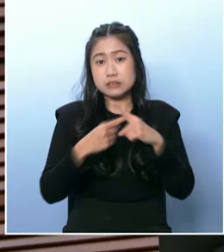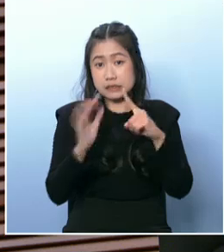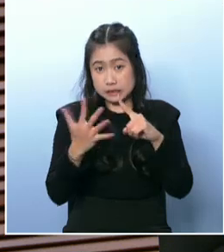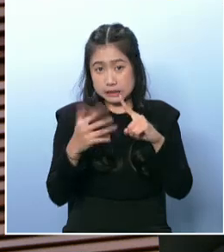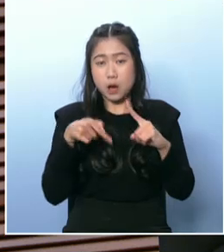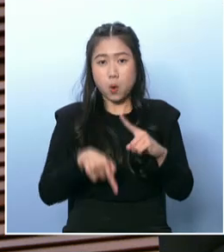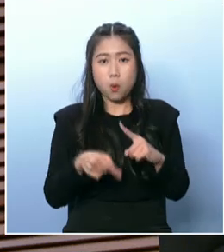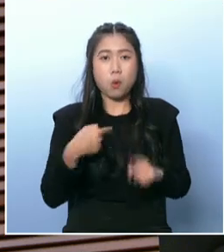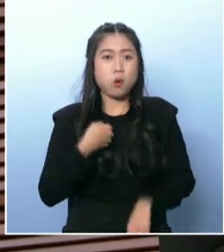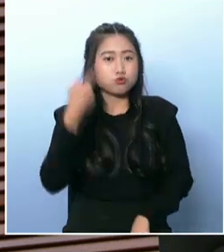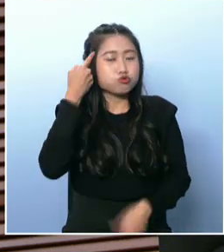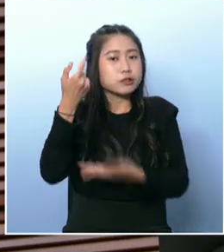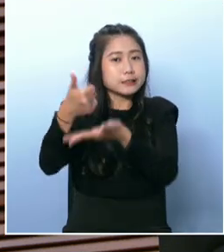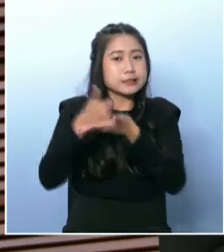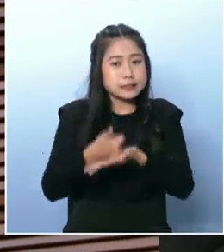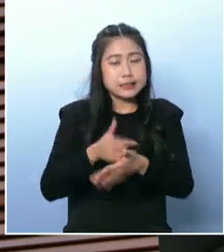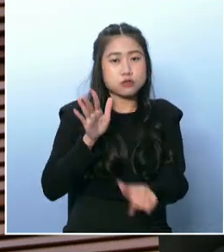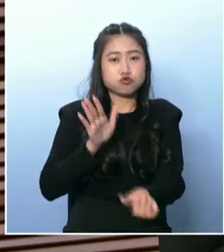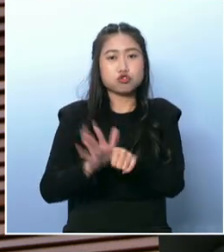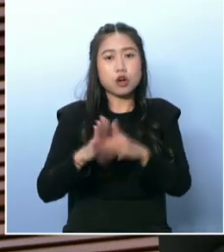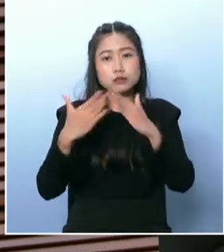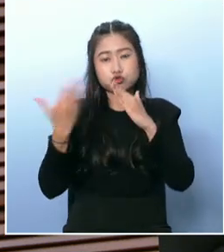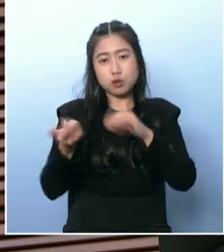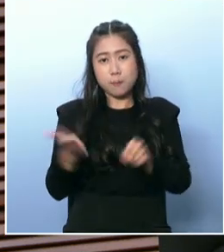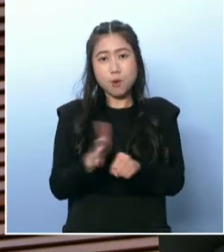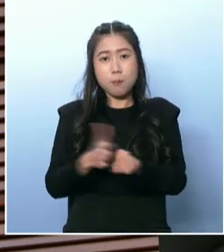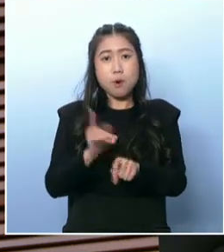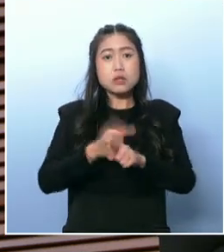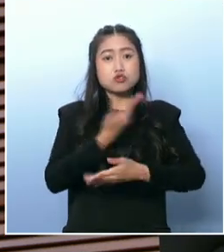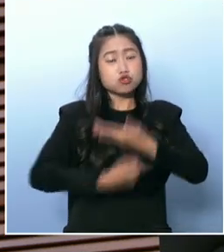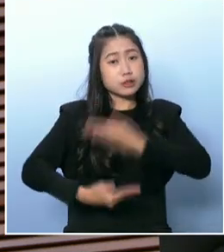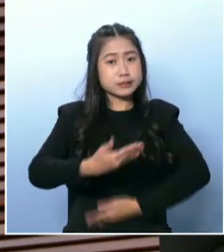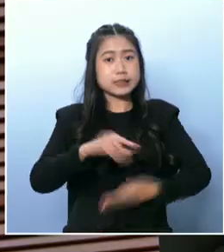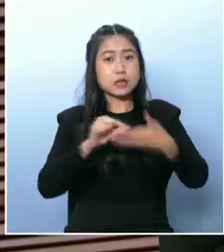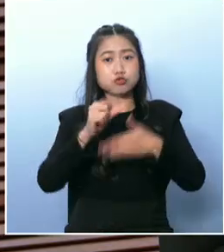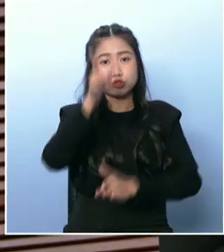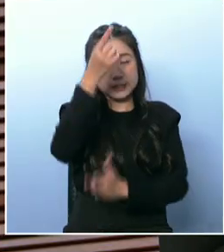But given the tight budget, I'm not sure if we can offer more residential care homes.